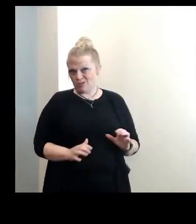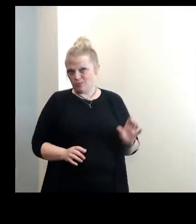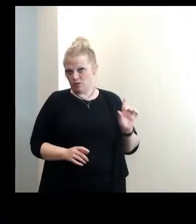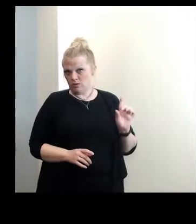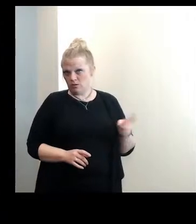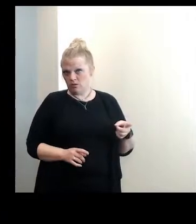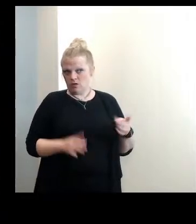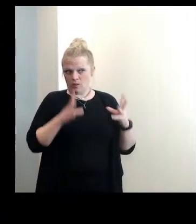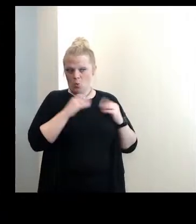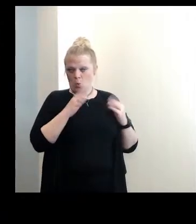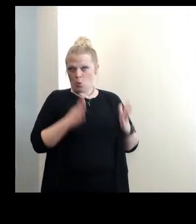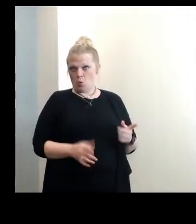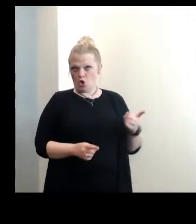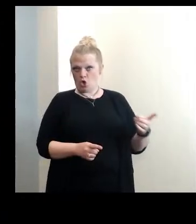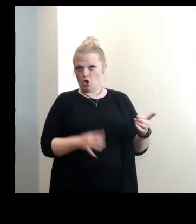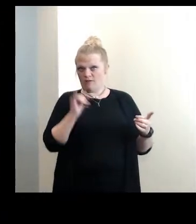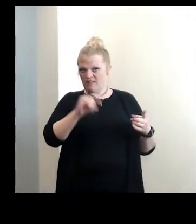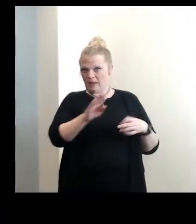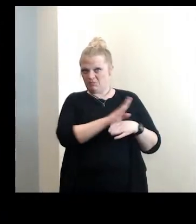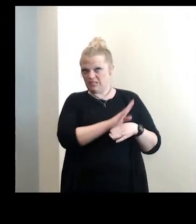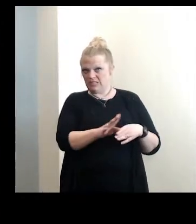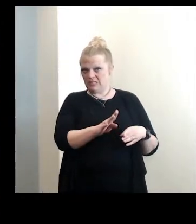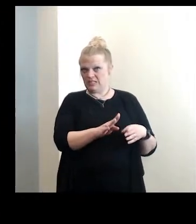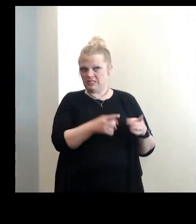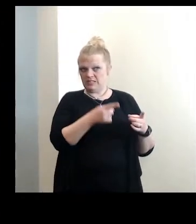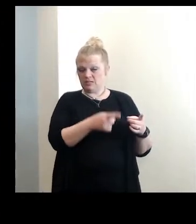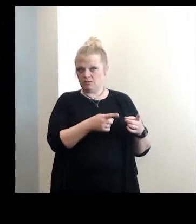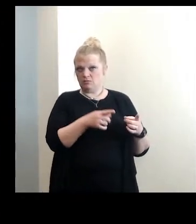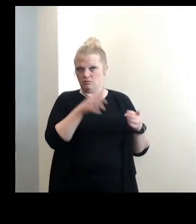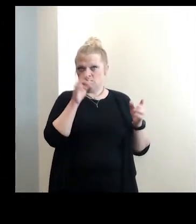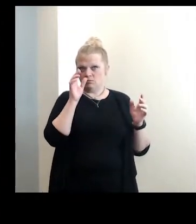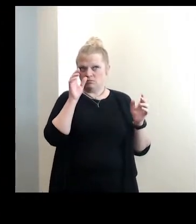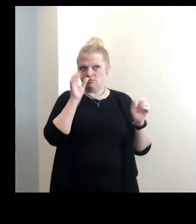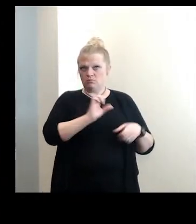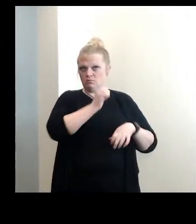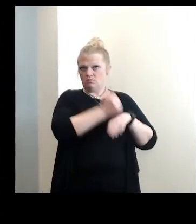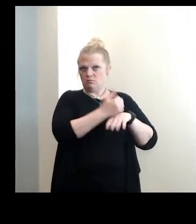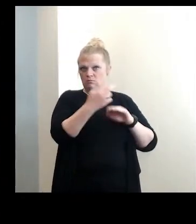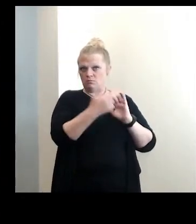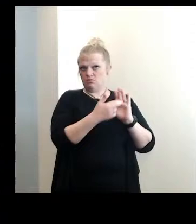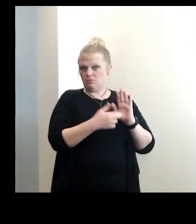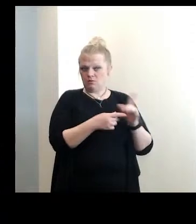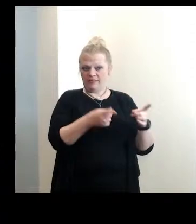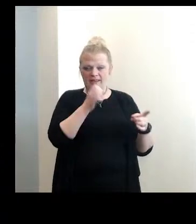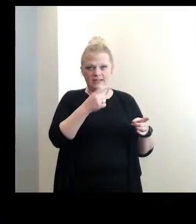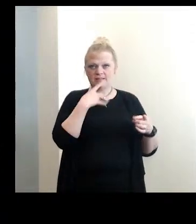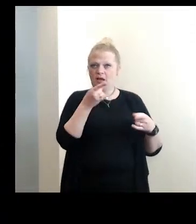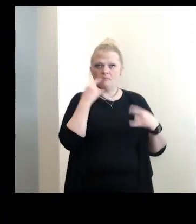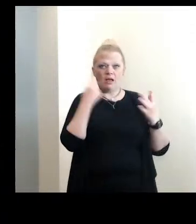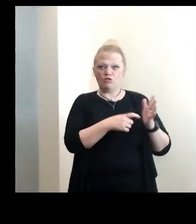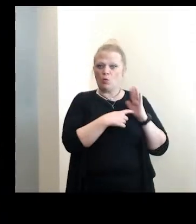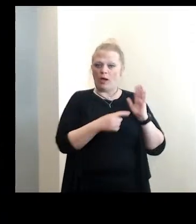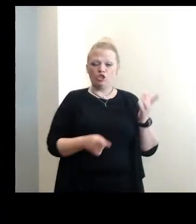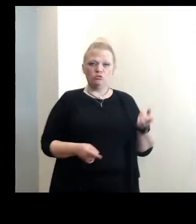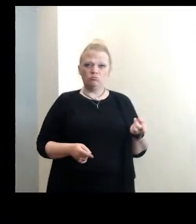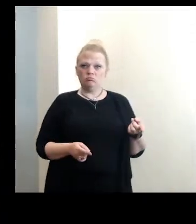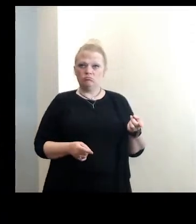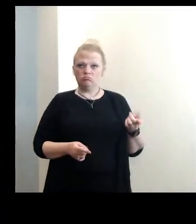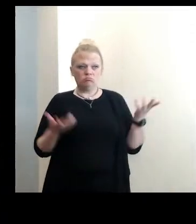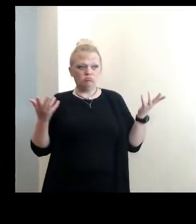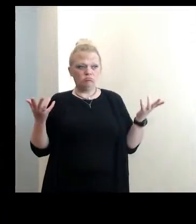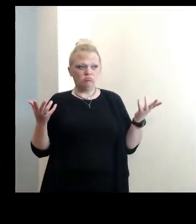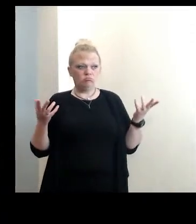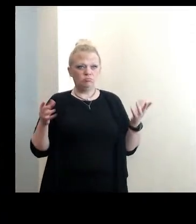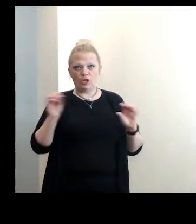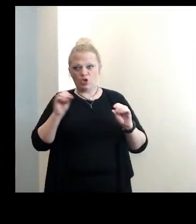the owner of the establishment, the private establishment, can set their limits. They can say a mask is required to enter in here. It's like